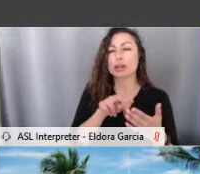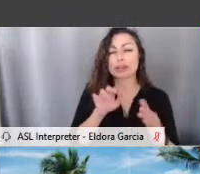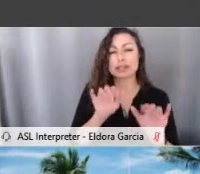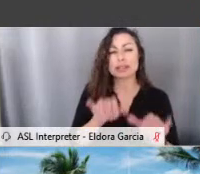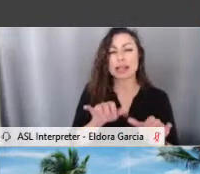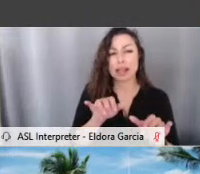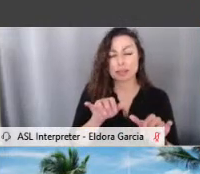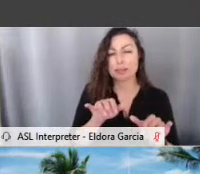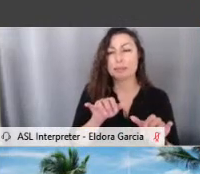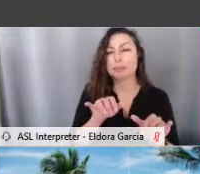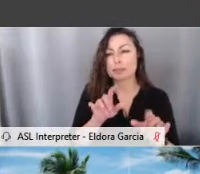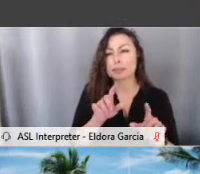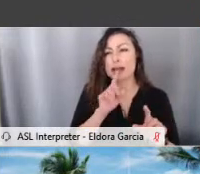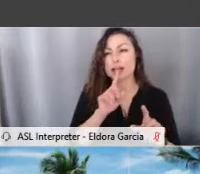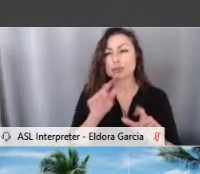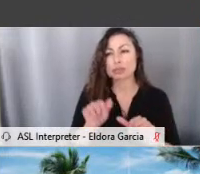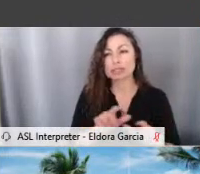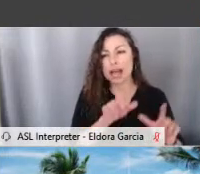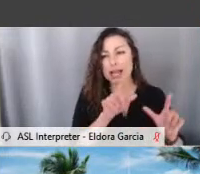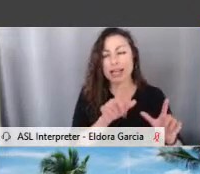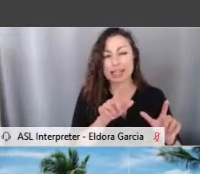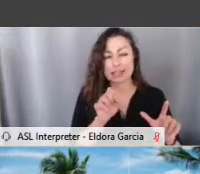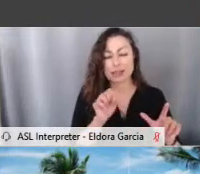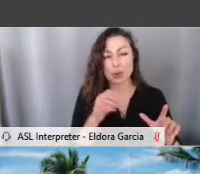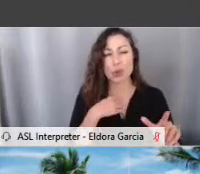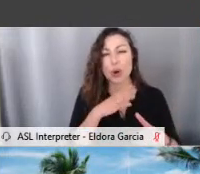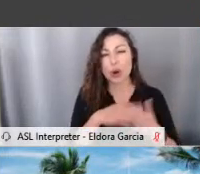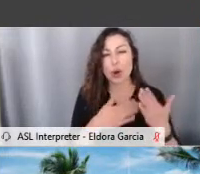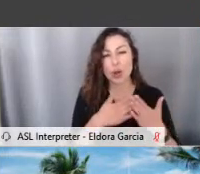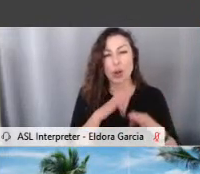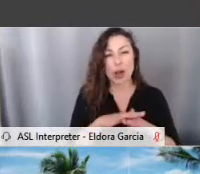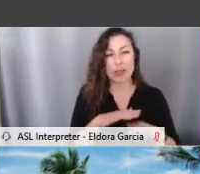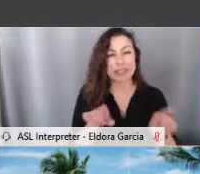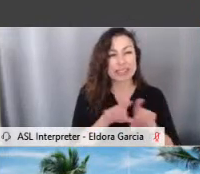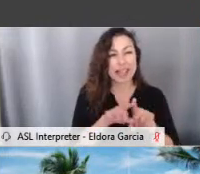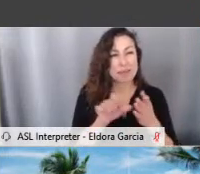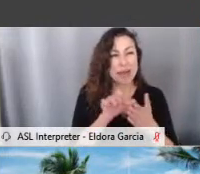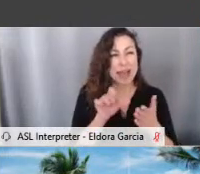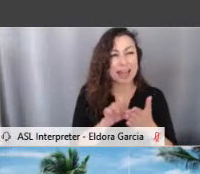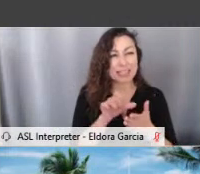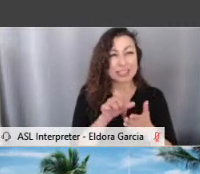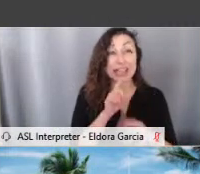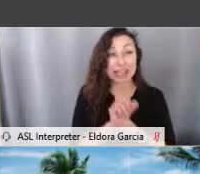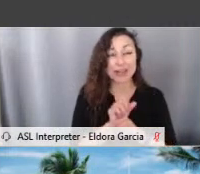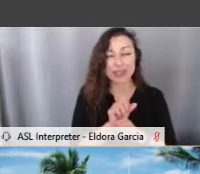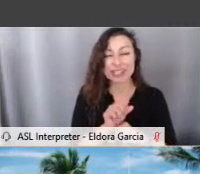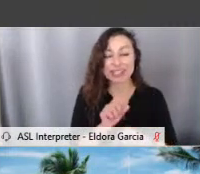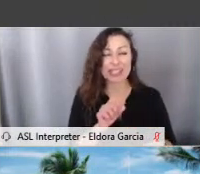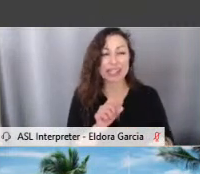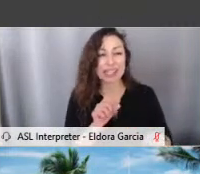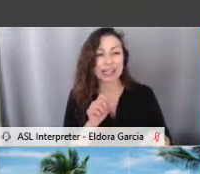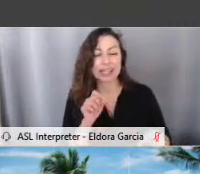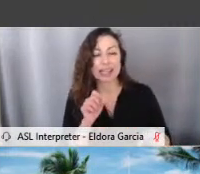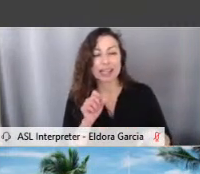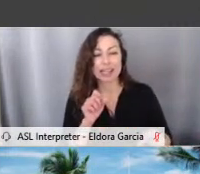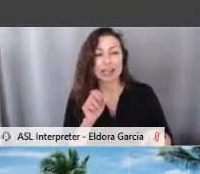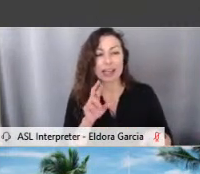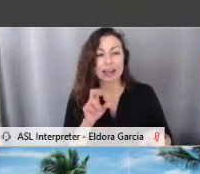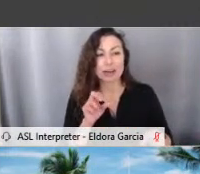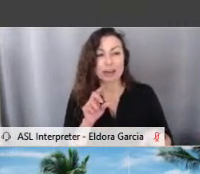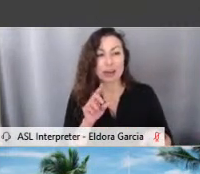literally on the same page. Yeah, I'm pulling it back up. Thank you. And I can pull it up here on the WebEx.